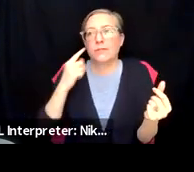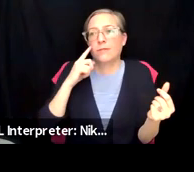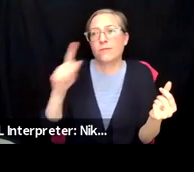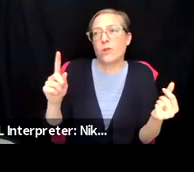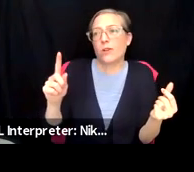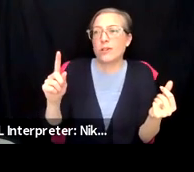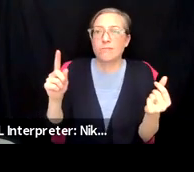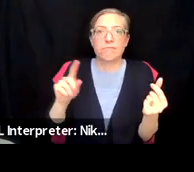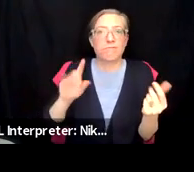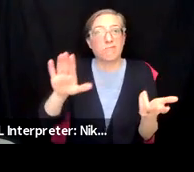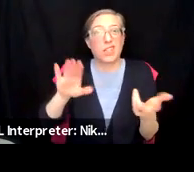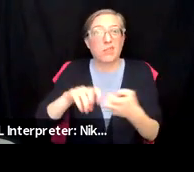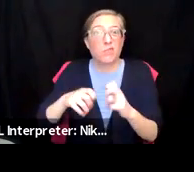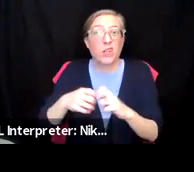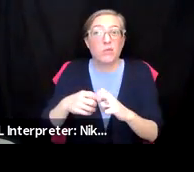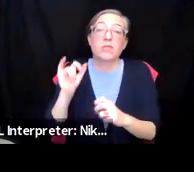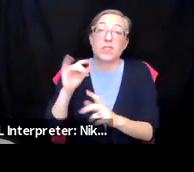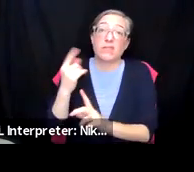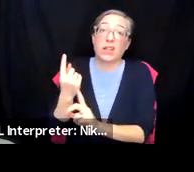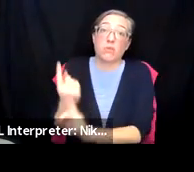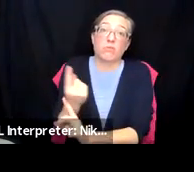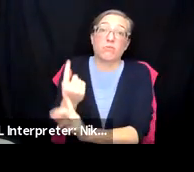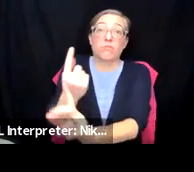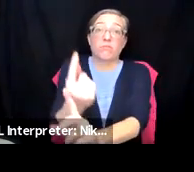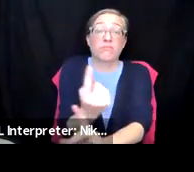could not have come up with the best solution.